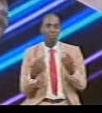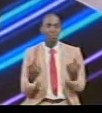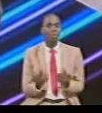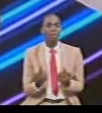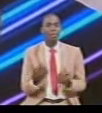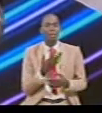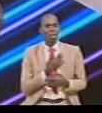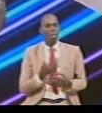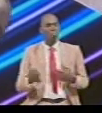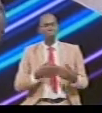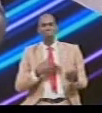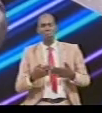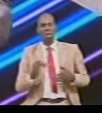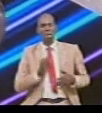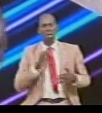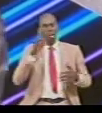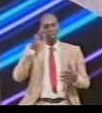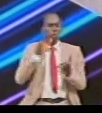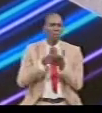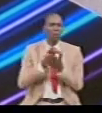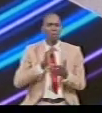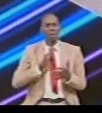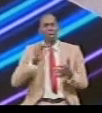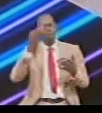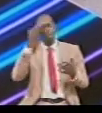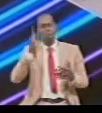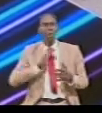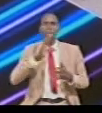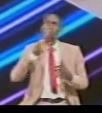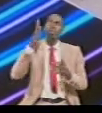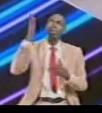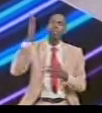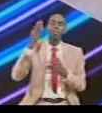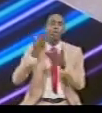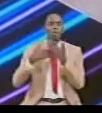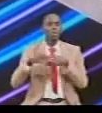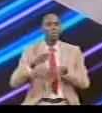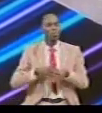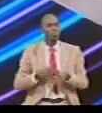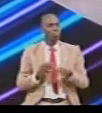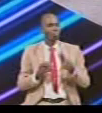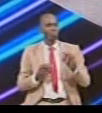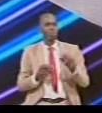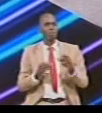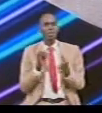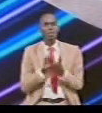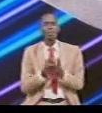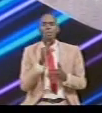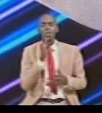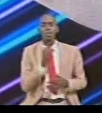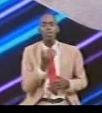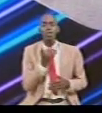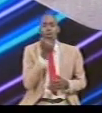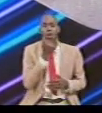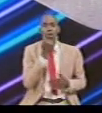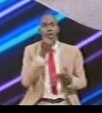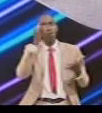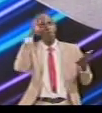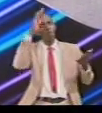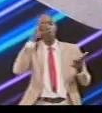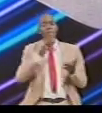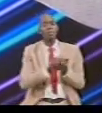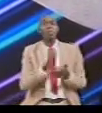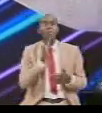yet he says, I believe, I hope, I'm going to get to heaven. That's not a lively hope. That's a rotten hope. That hope is not going to